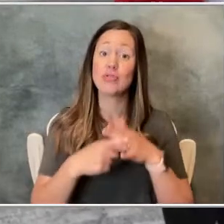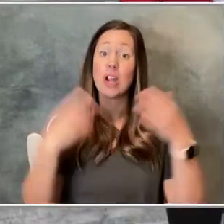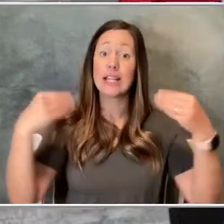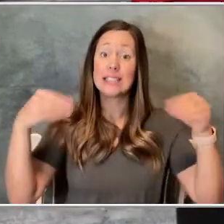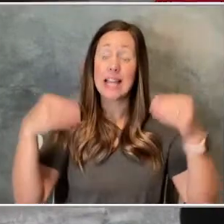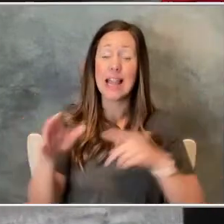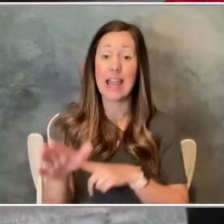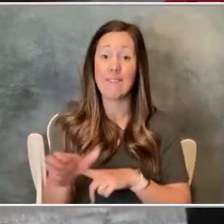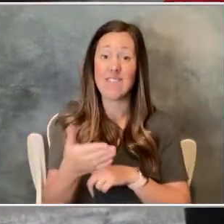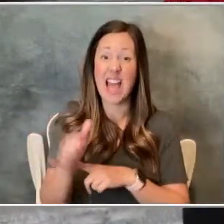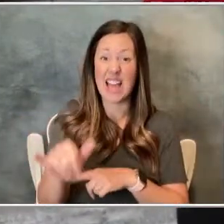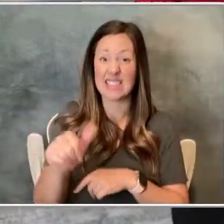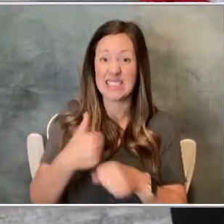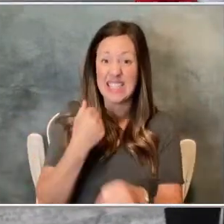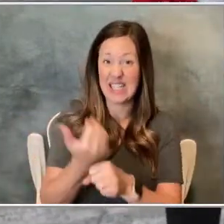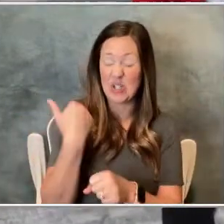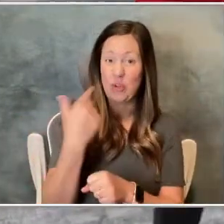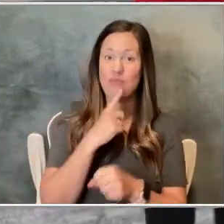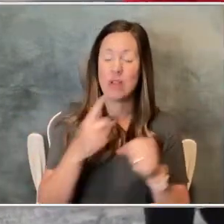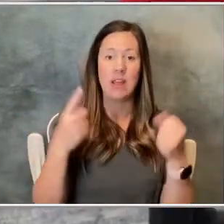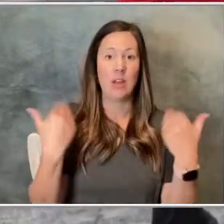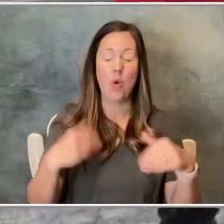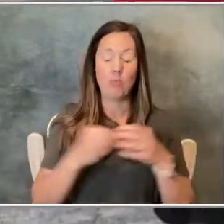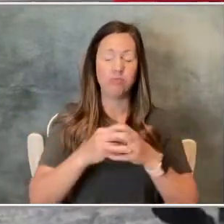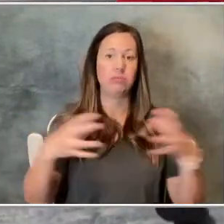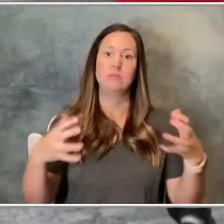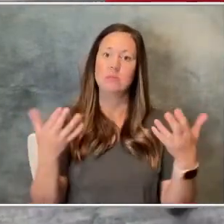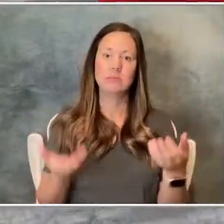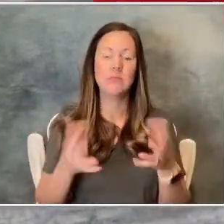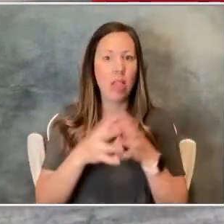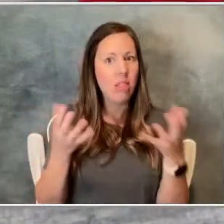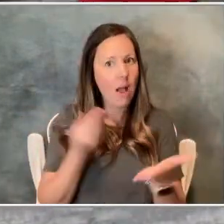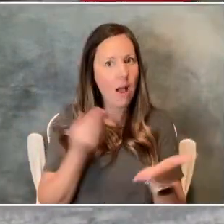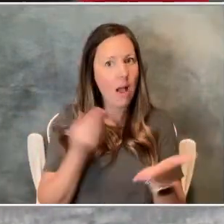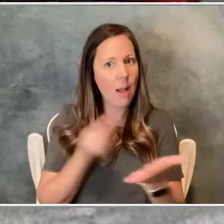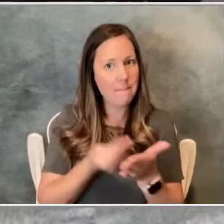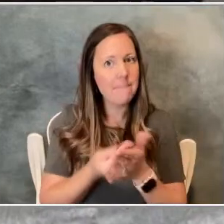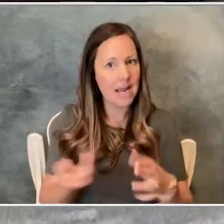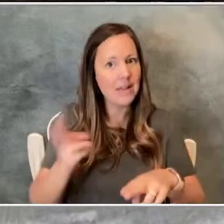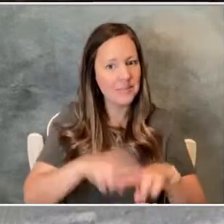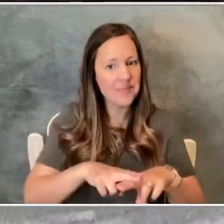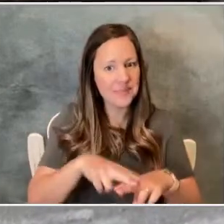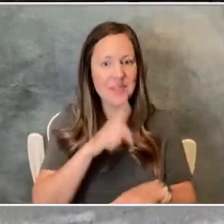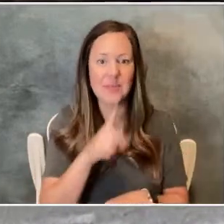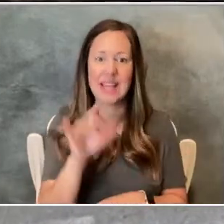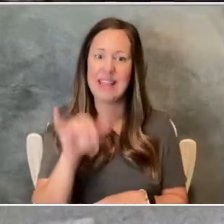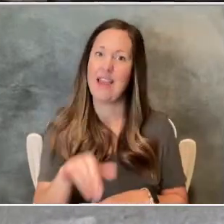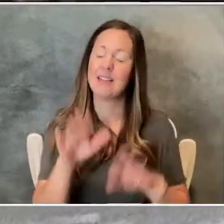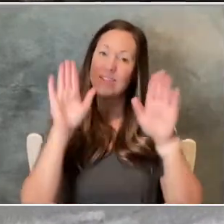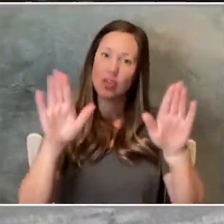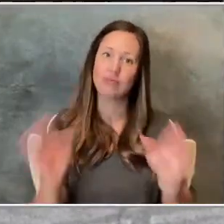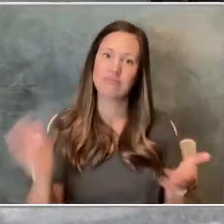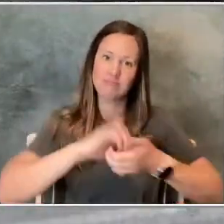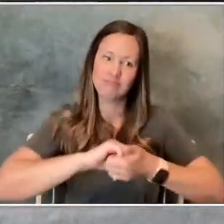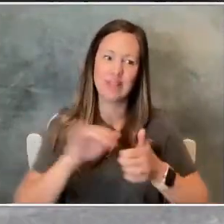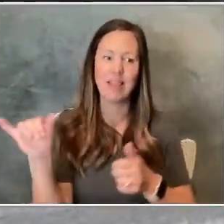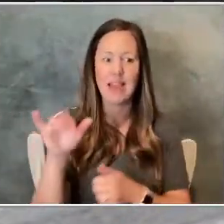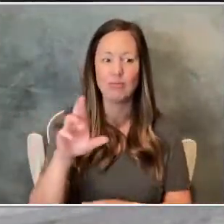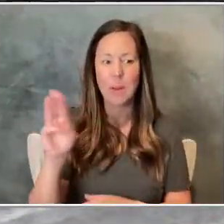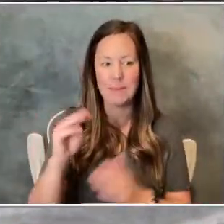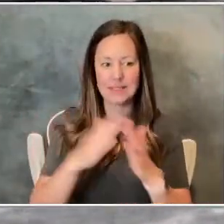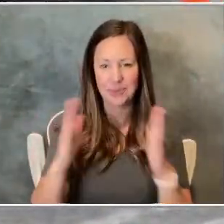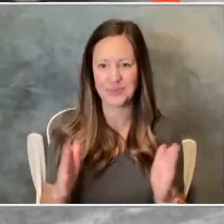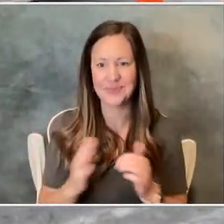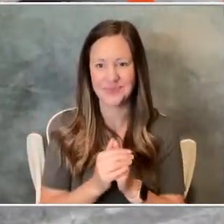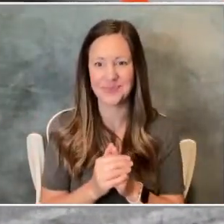just really exploded, and we've been able to raise a lot of money. And a big part of that's having a great partner like Ronald McDonald House. And there's really no